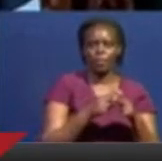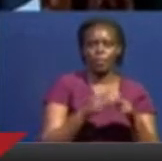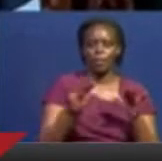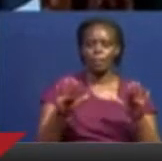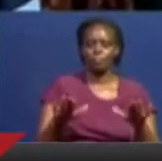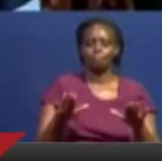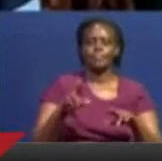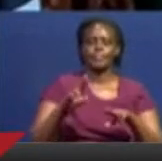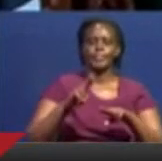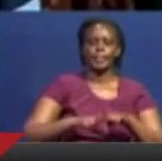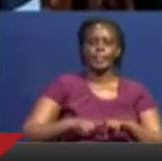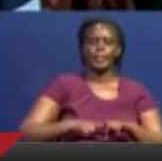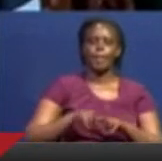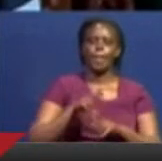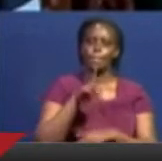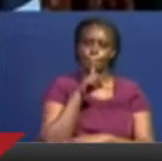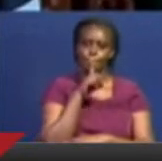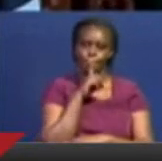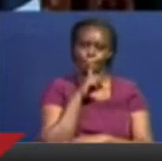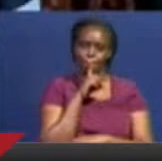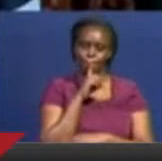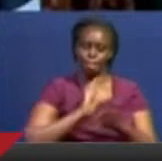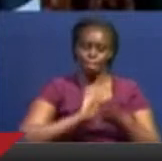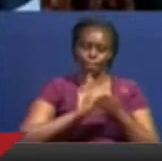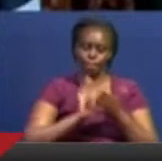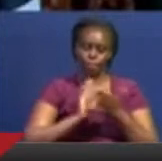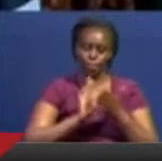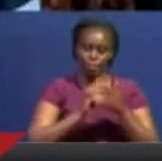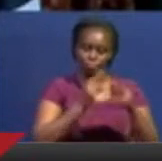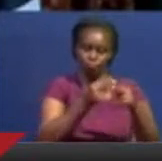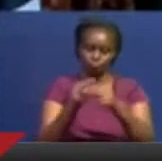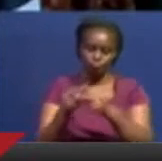Remain in your seats, remain silent. We can do this very quickly.